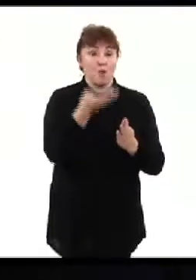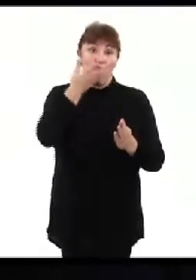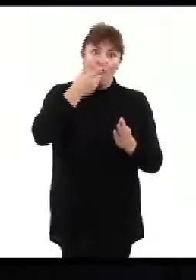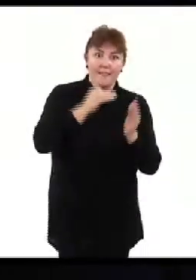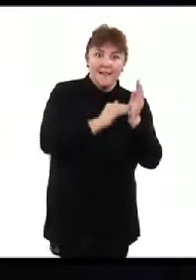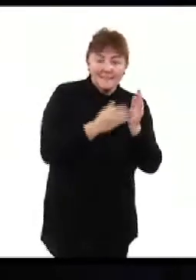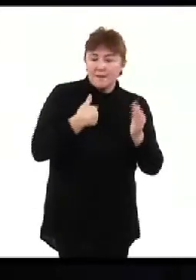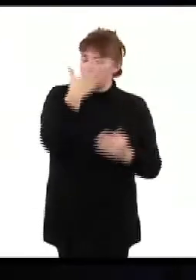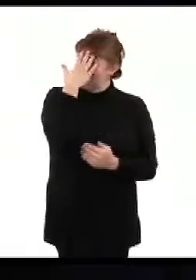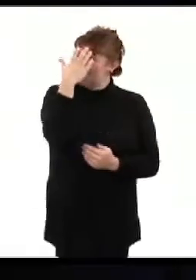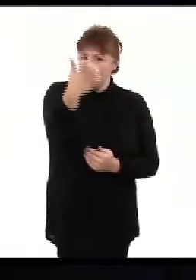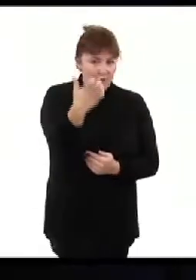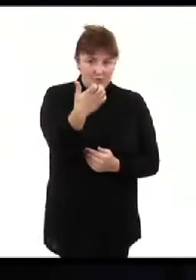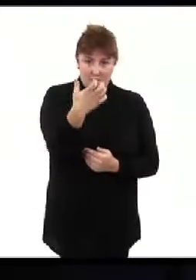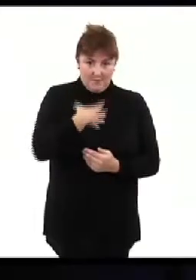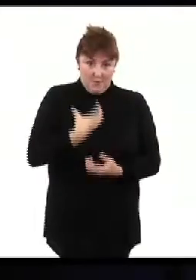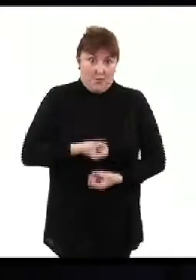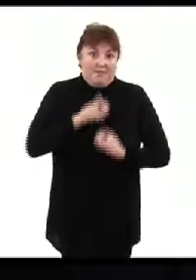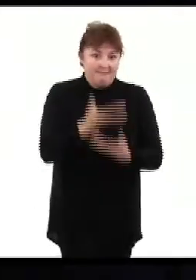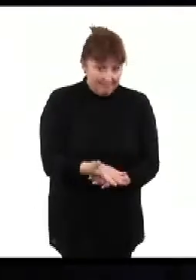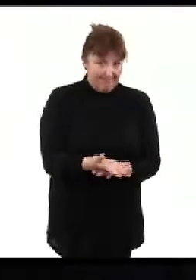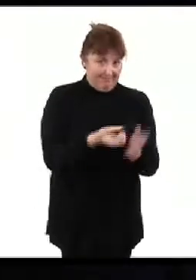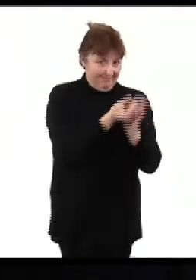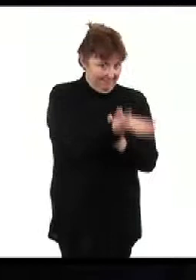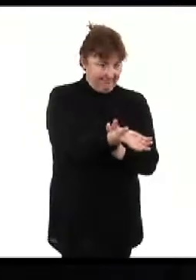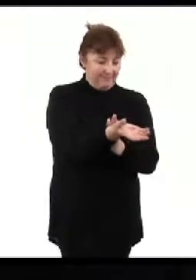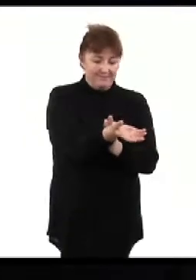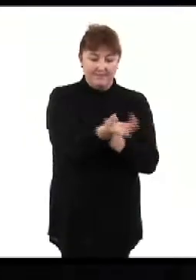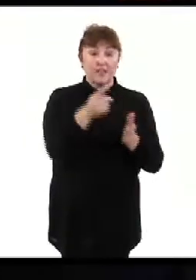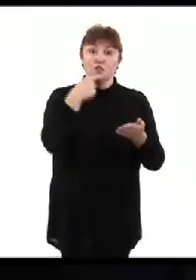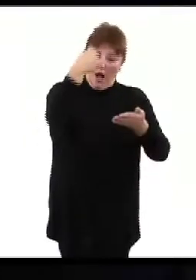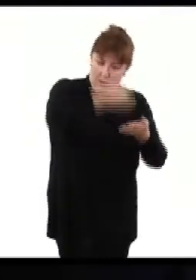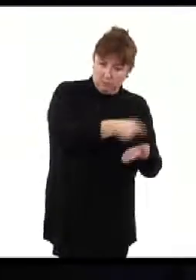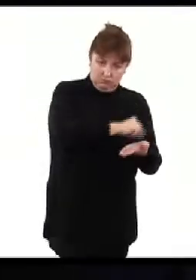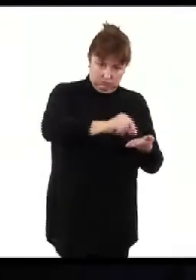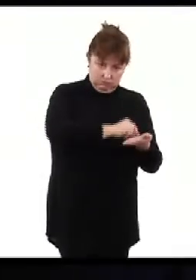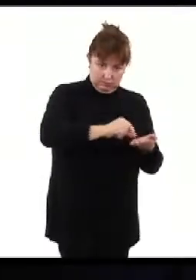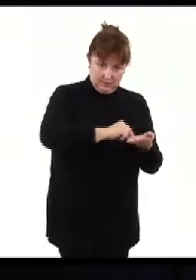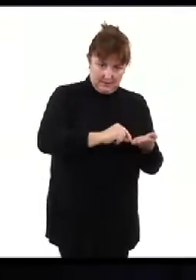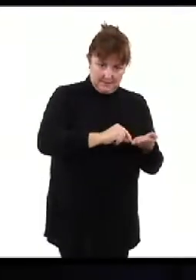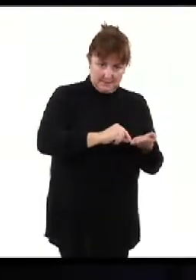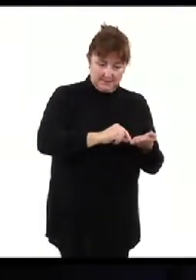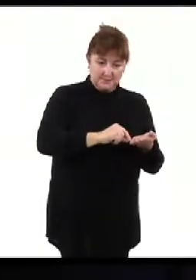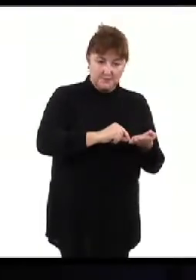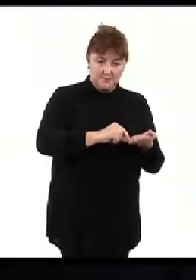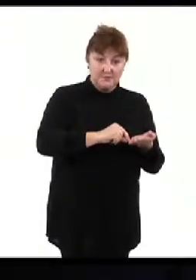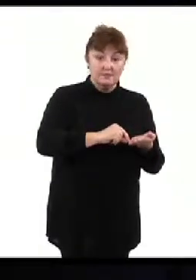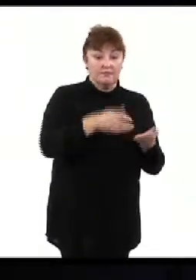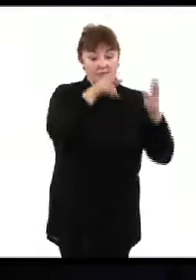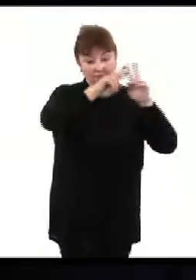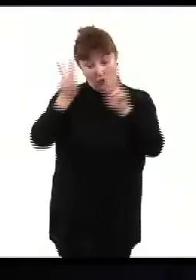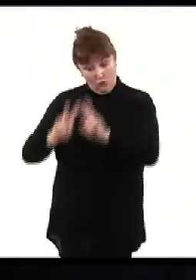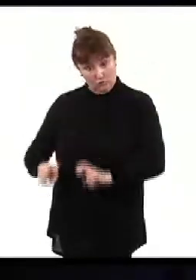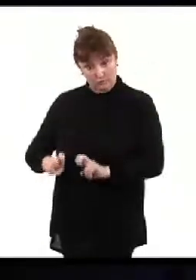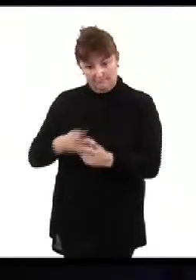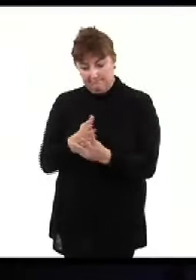tried to get people, induce people into a TOT state, a little bit like I tried to do with you earlier with the pictures and the definitions. But we